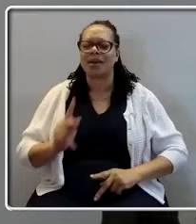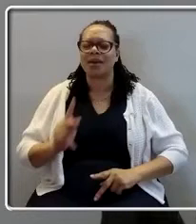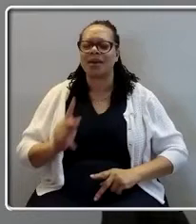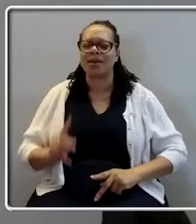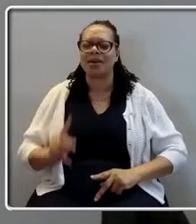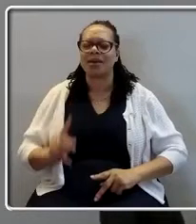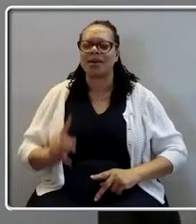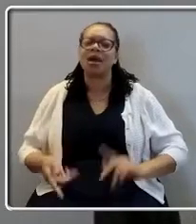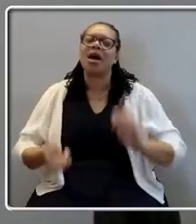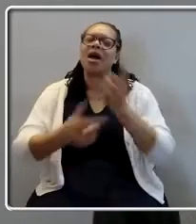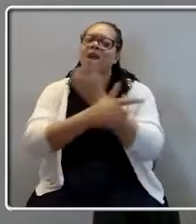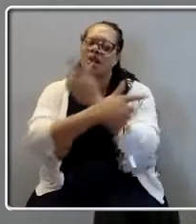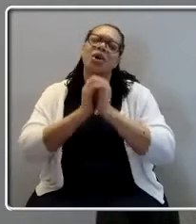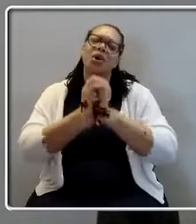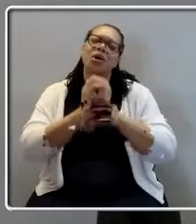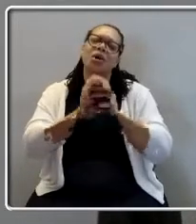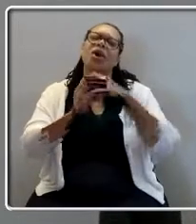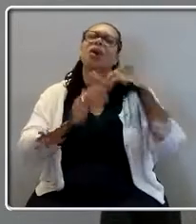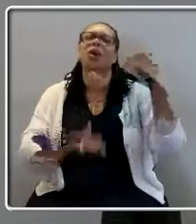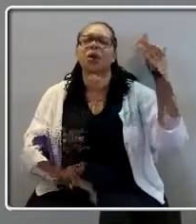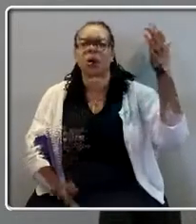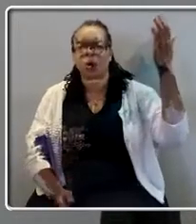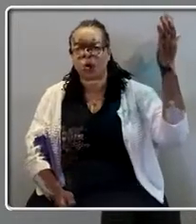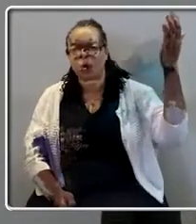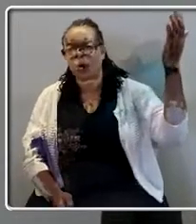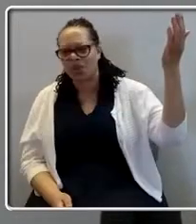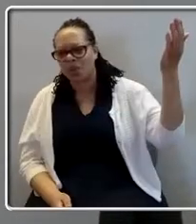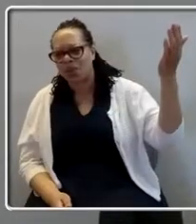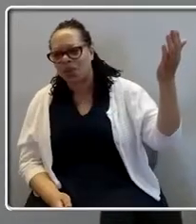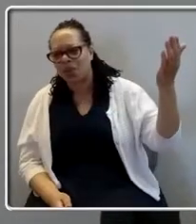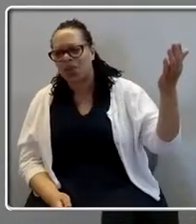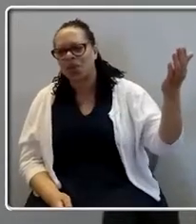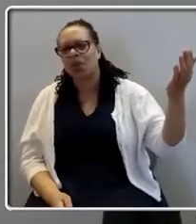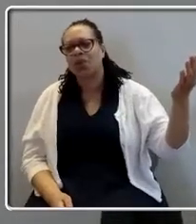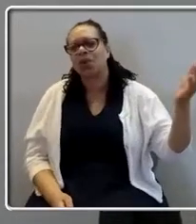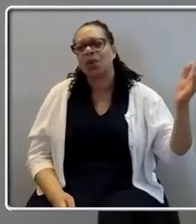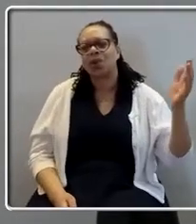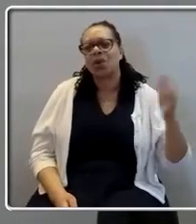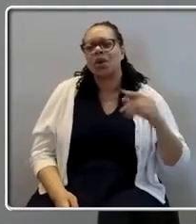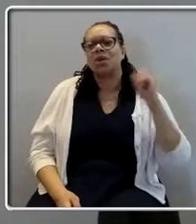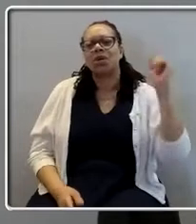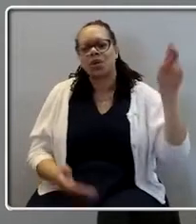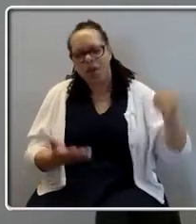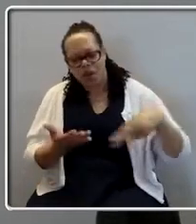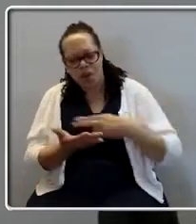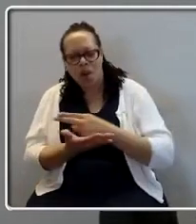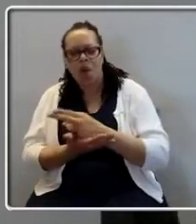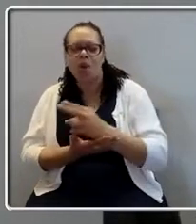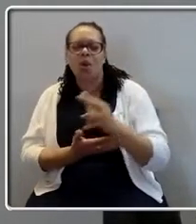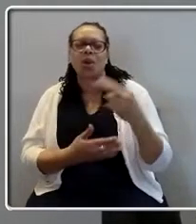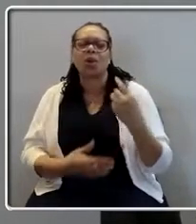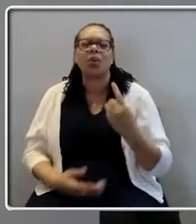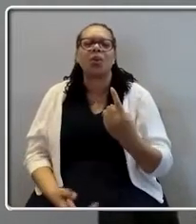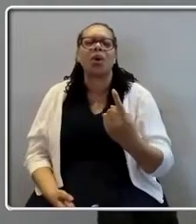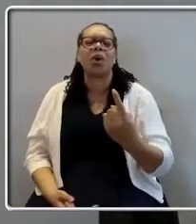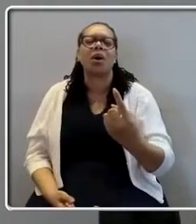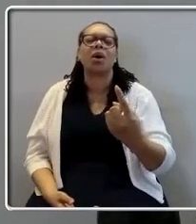worship you. Mighty one. Mighty God. Holy one. We worship you, Lord. We